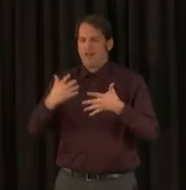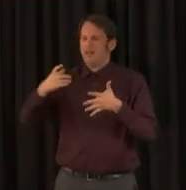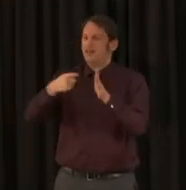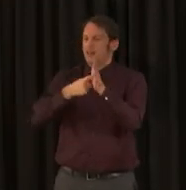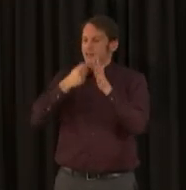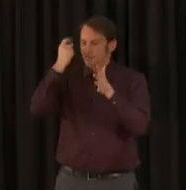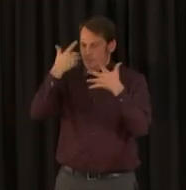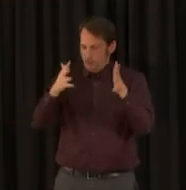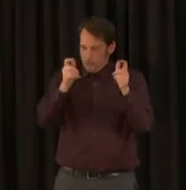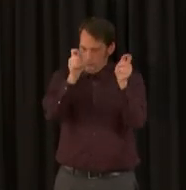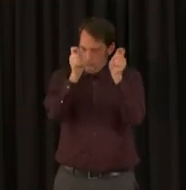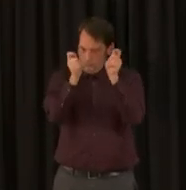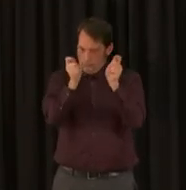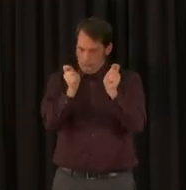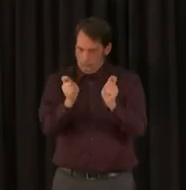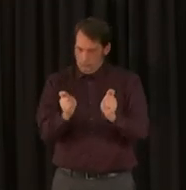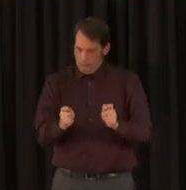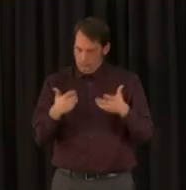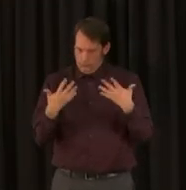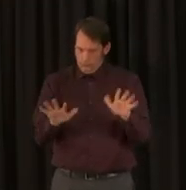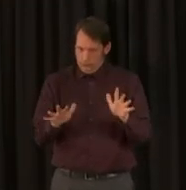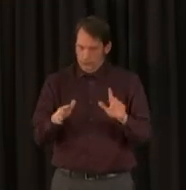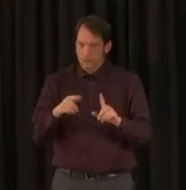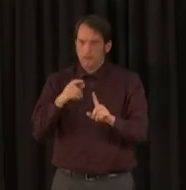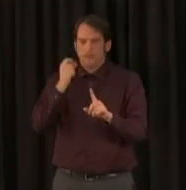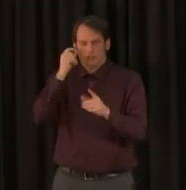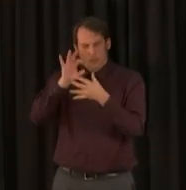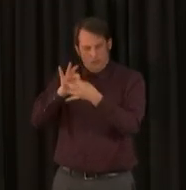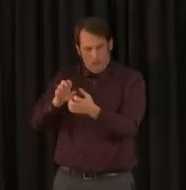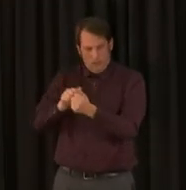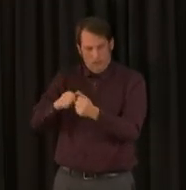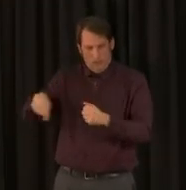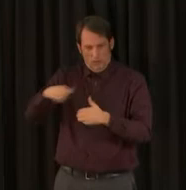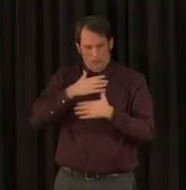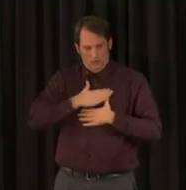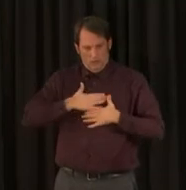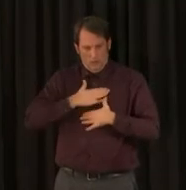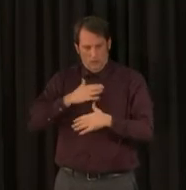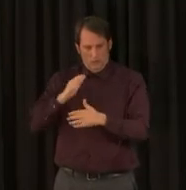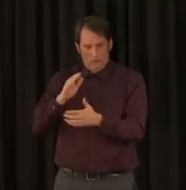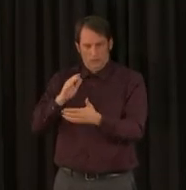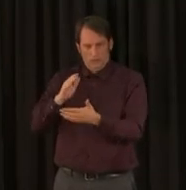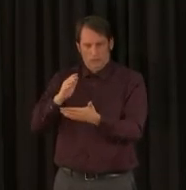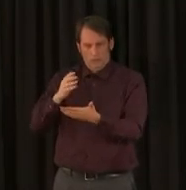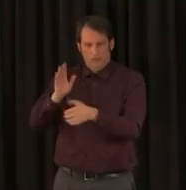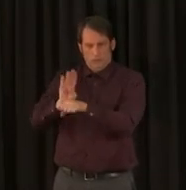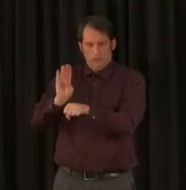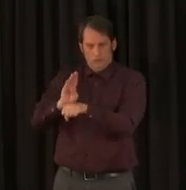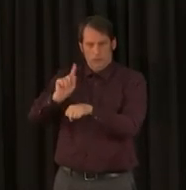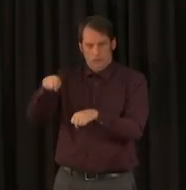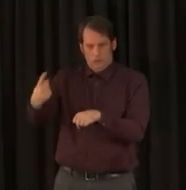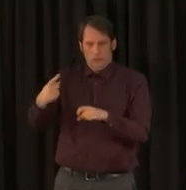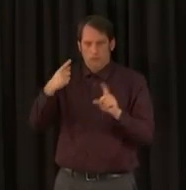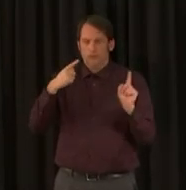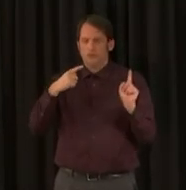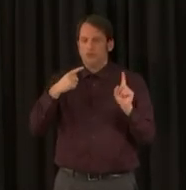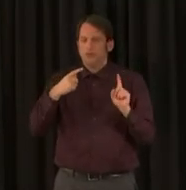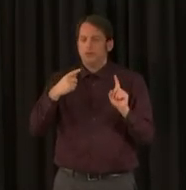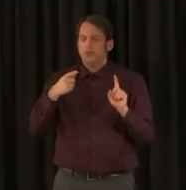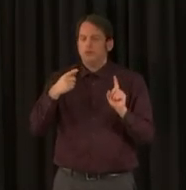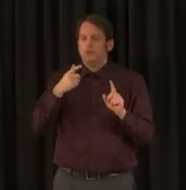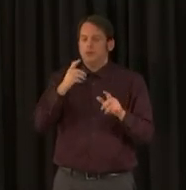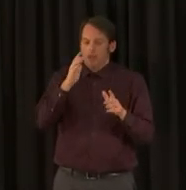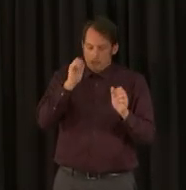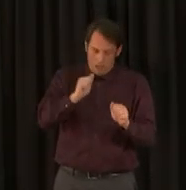sole proprietors who had been or approved or received PUA are now eligible